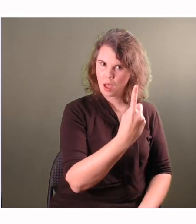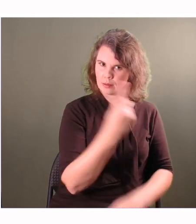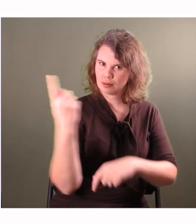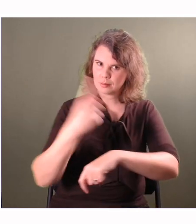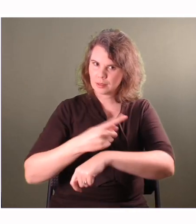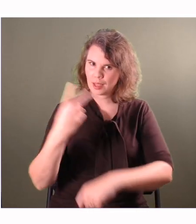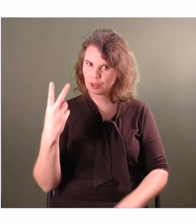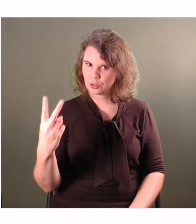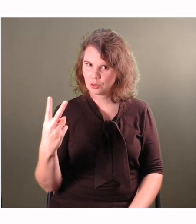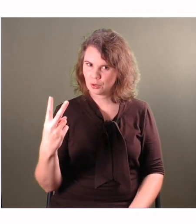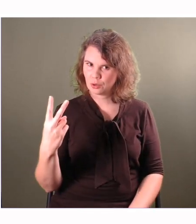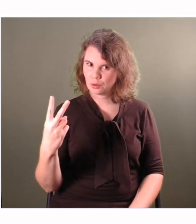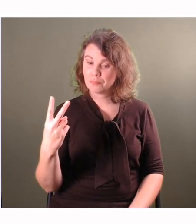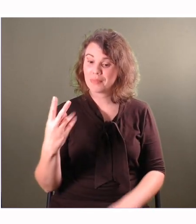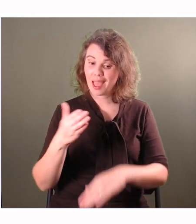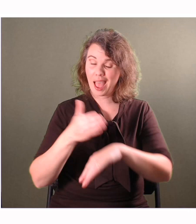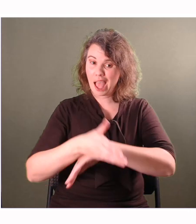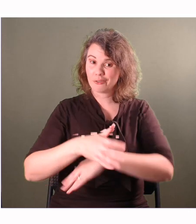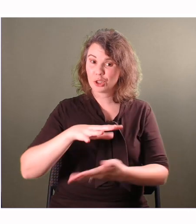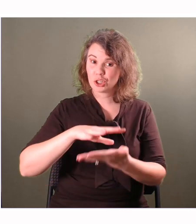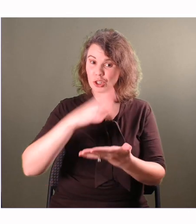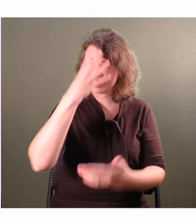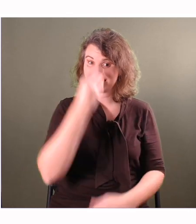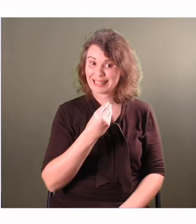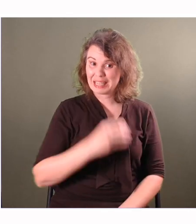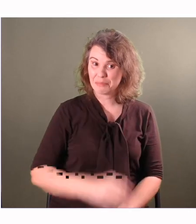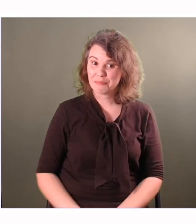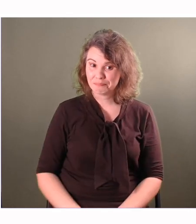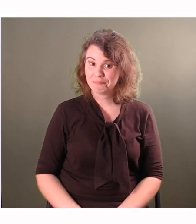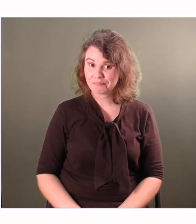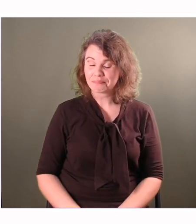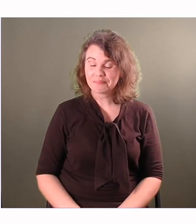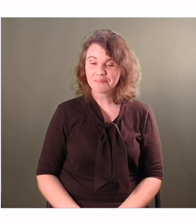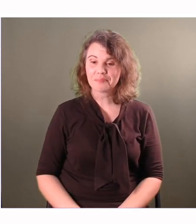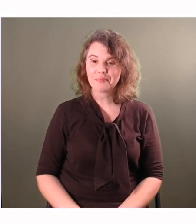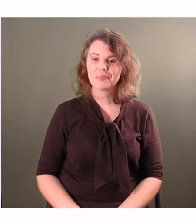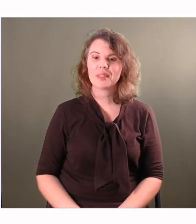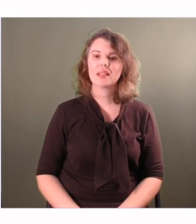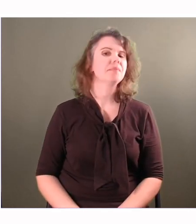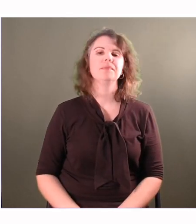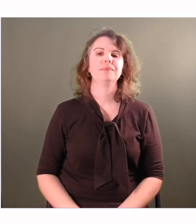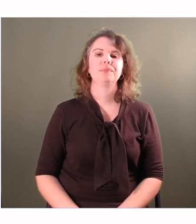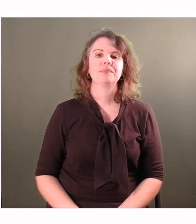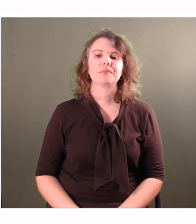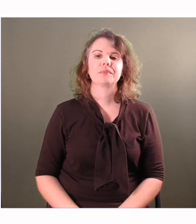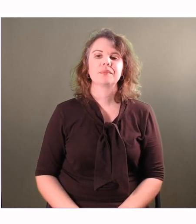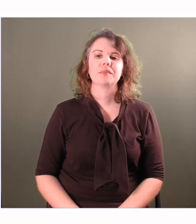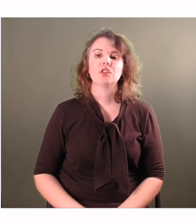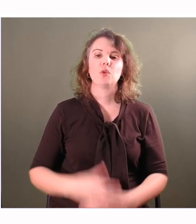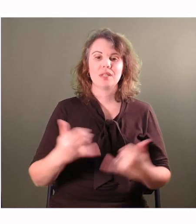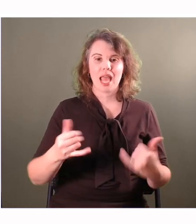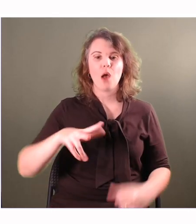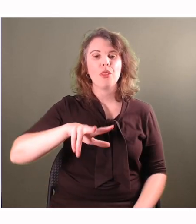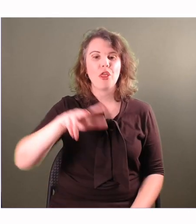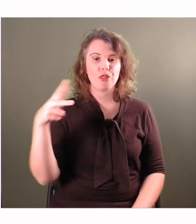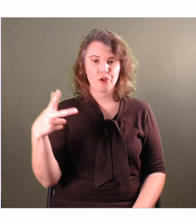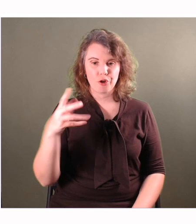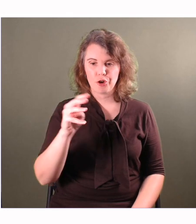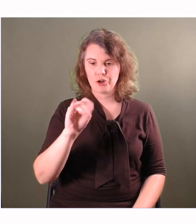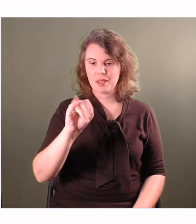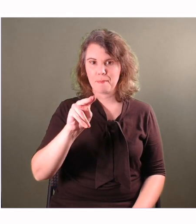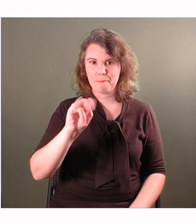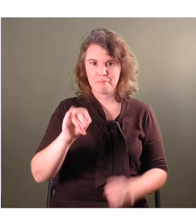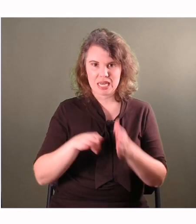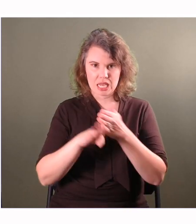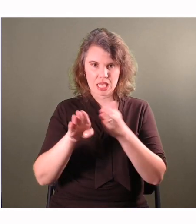2, possibly that it's learned after sleep. So we need to move on to the third mini-theory,